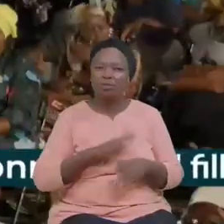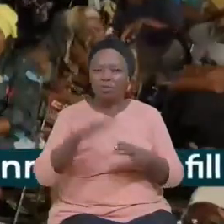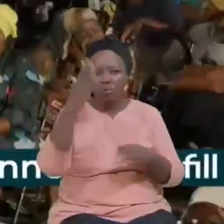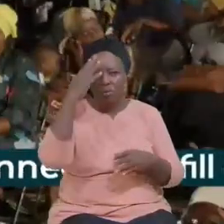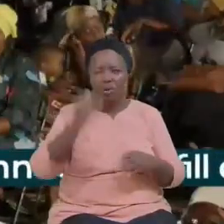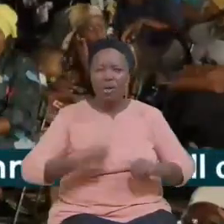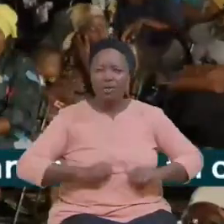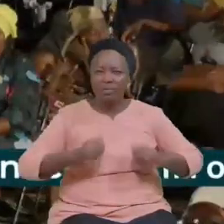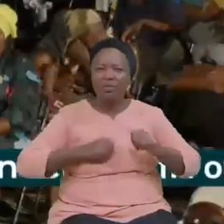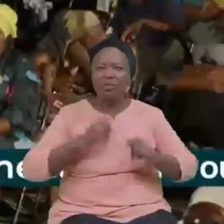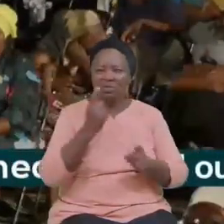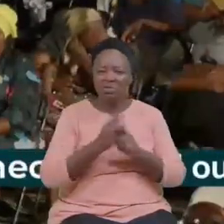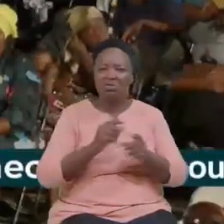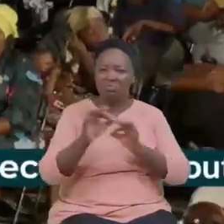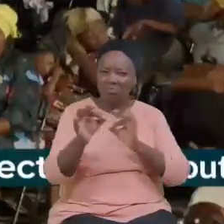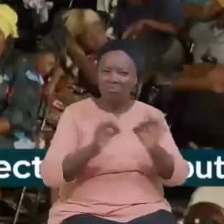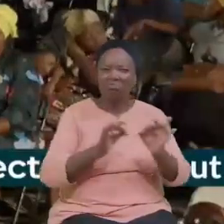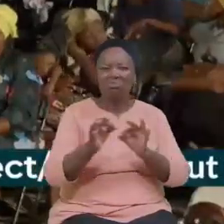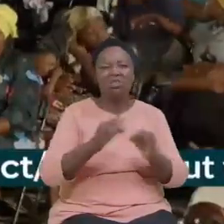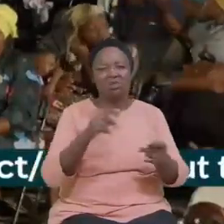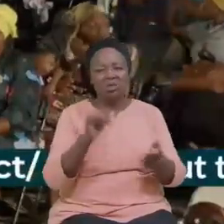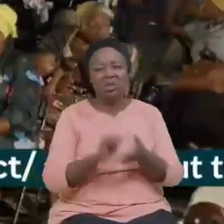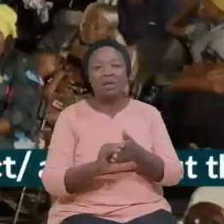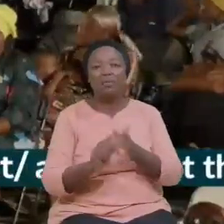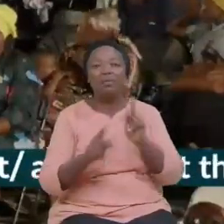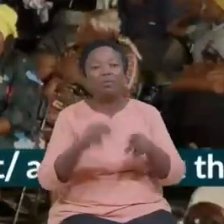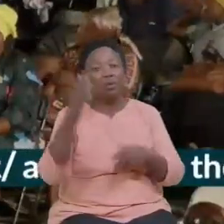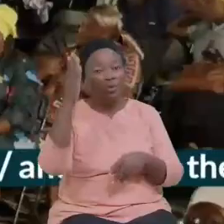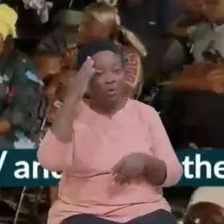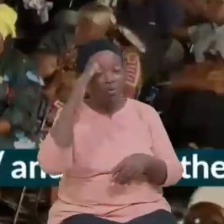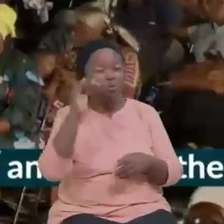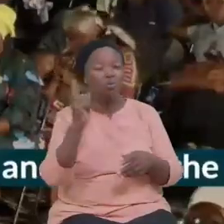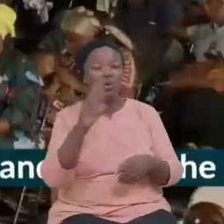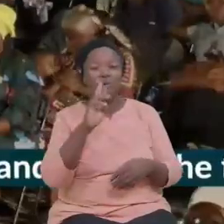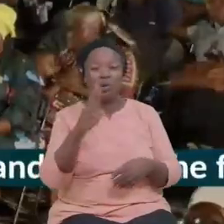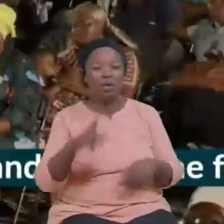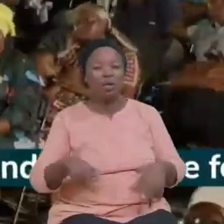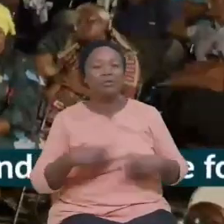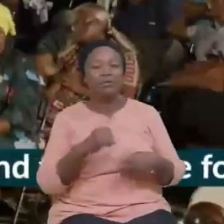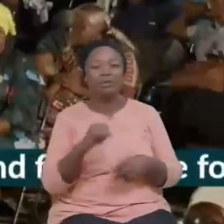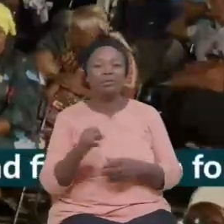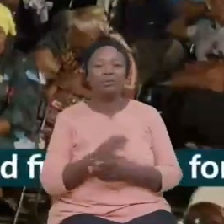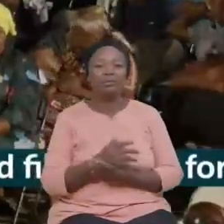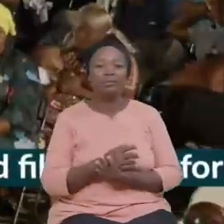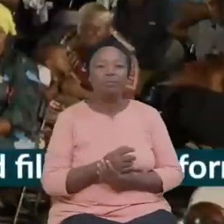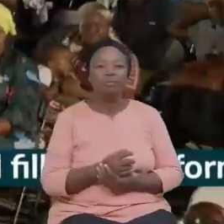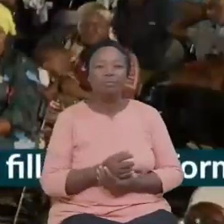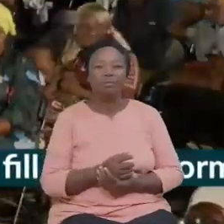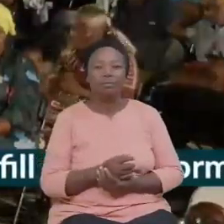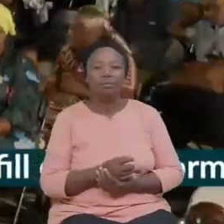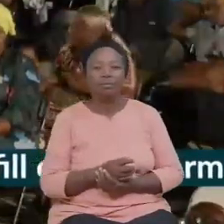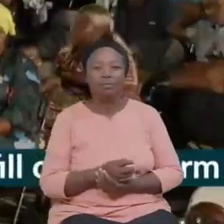anything popular that will make the people to locate you, put it down.